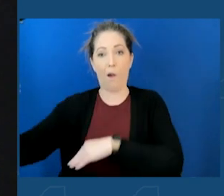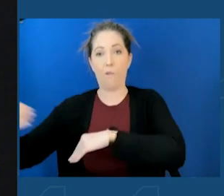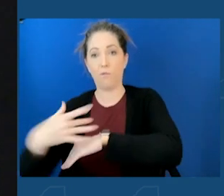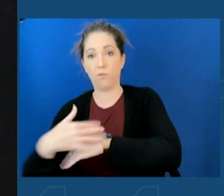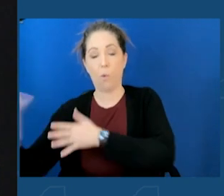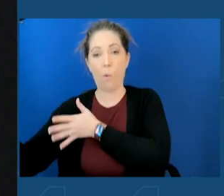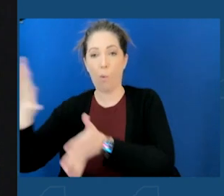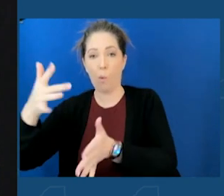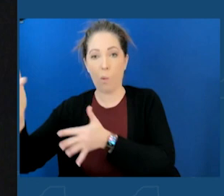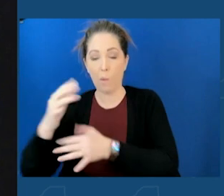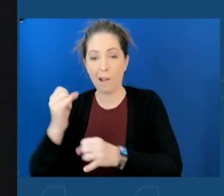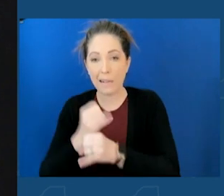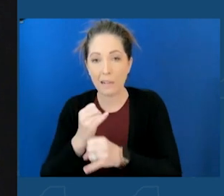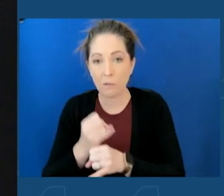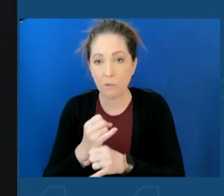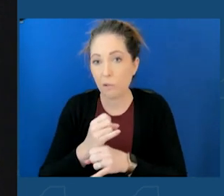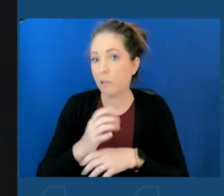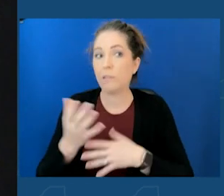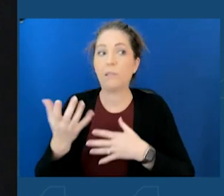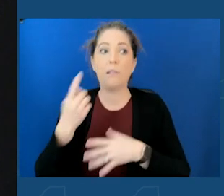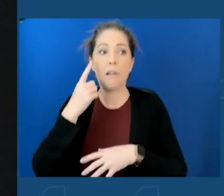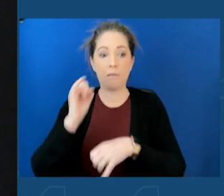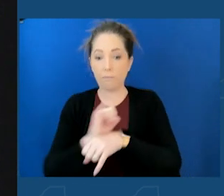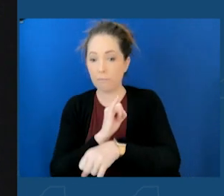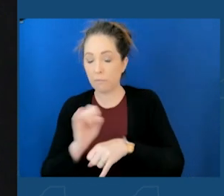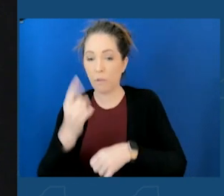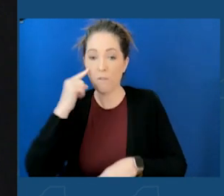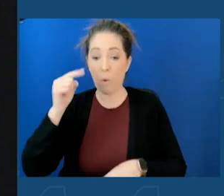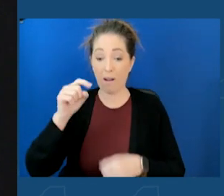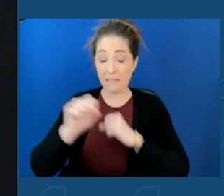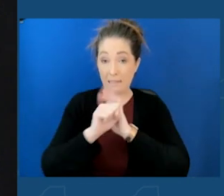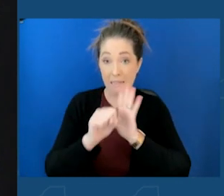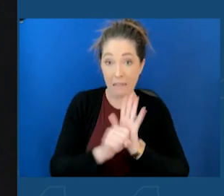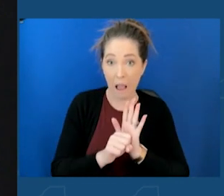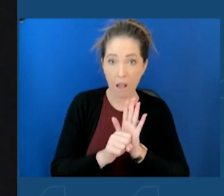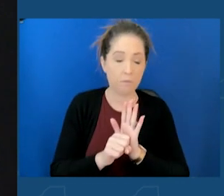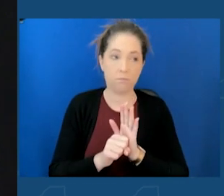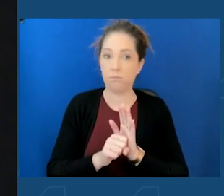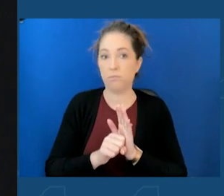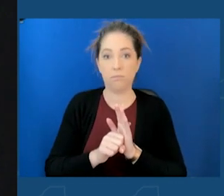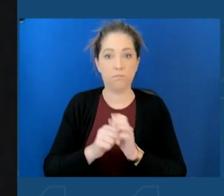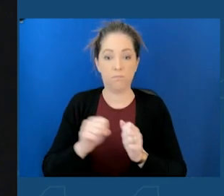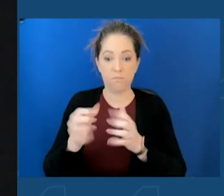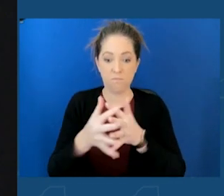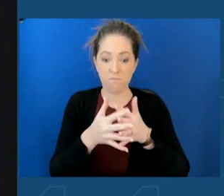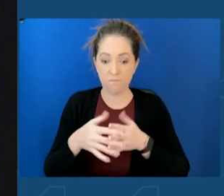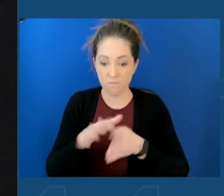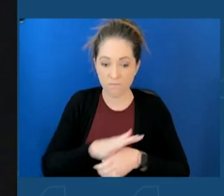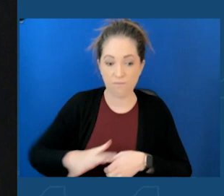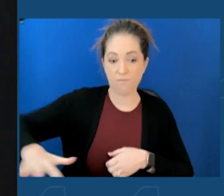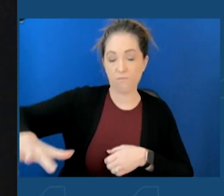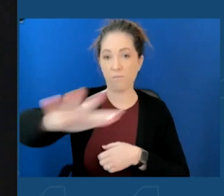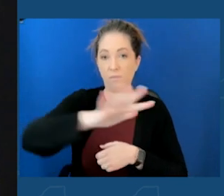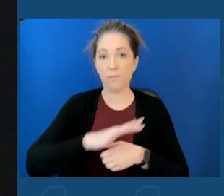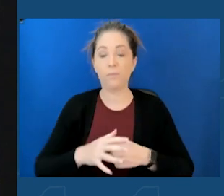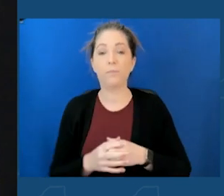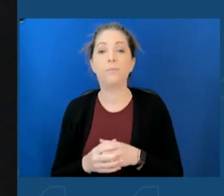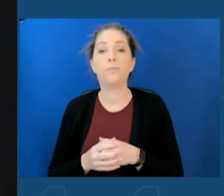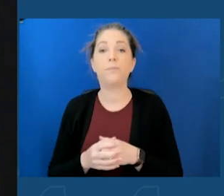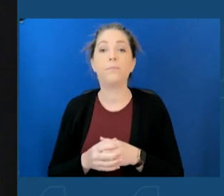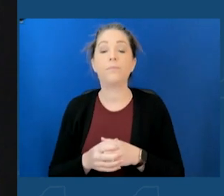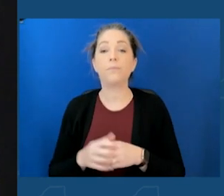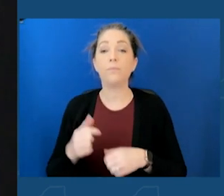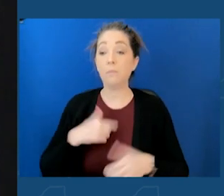this state, but for this country. And today we're here to talk about the steps to make that happen. But I also come here with this